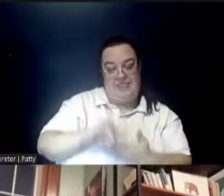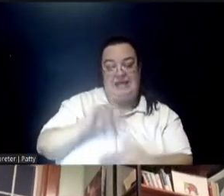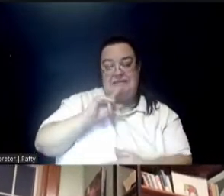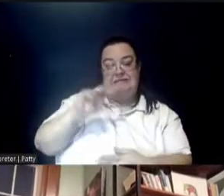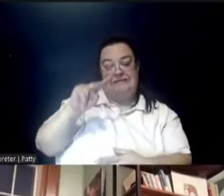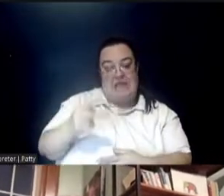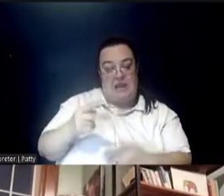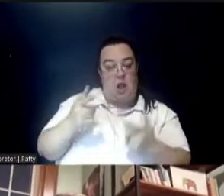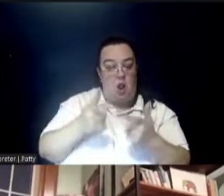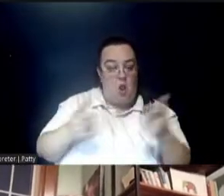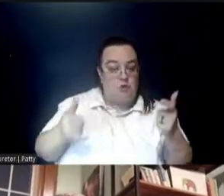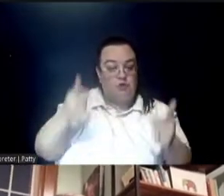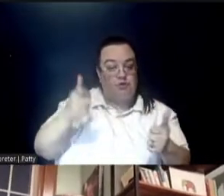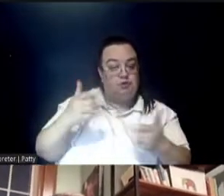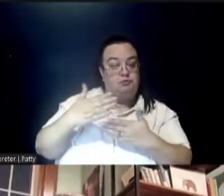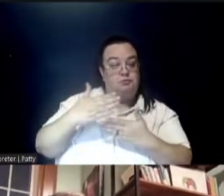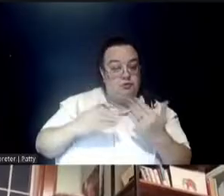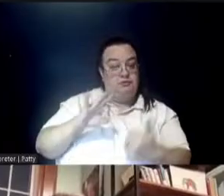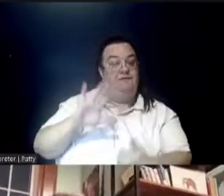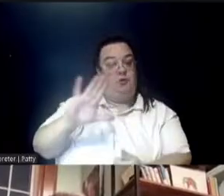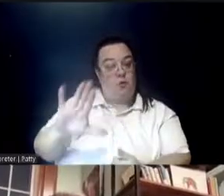largest portion of your bill.